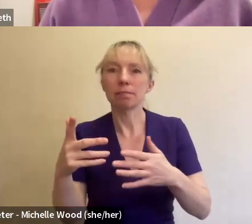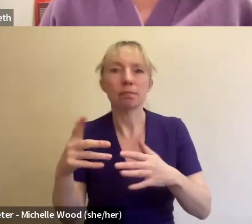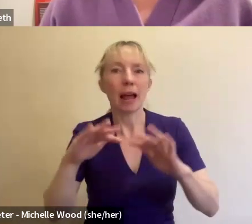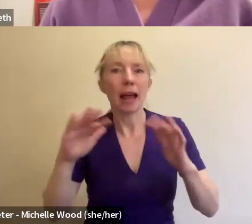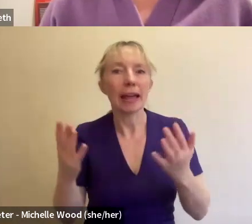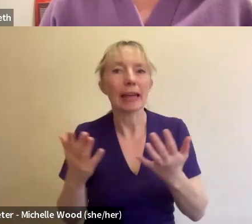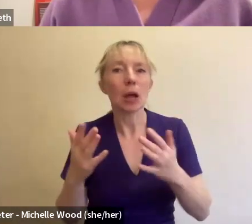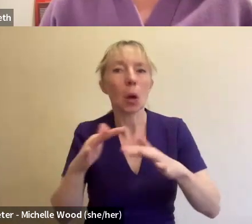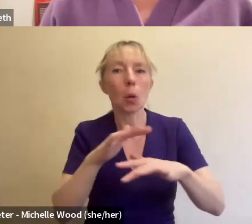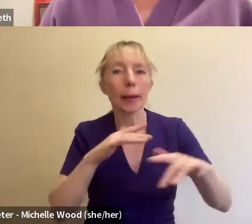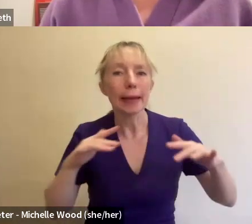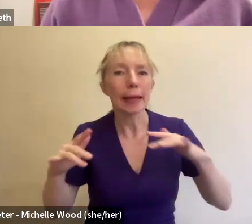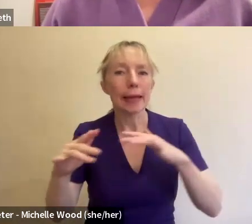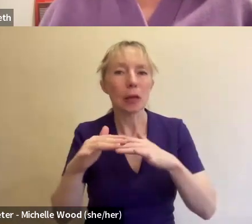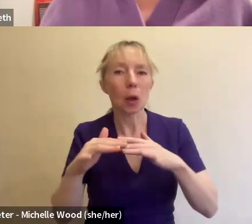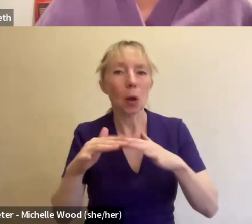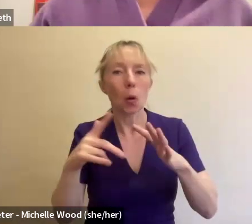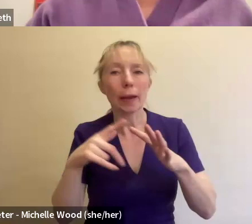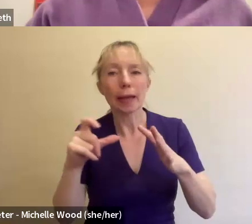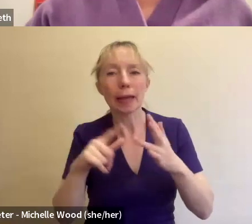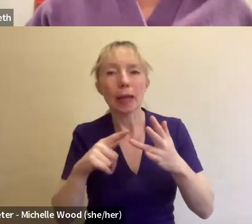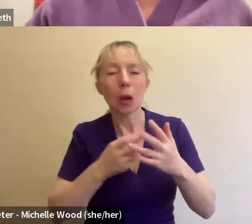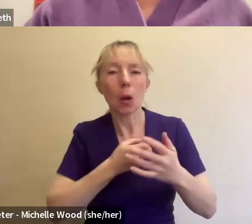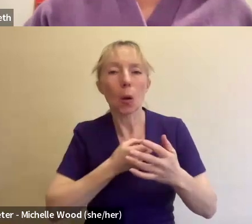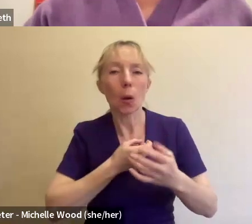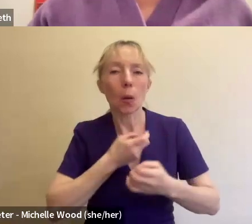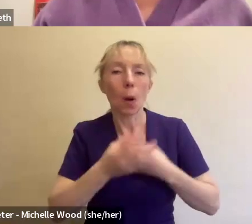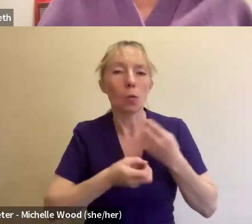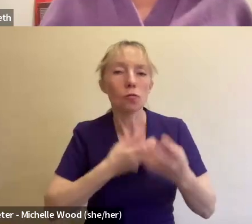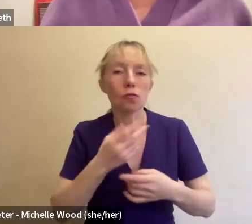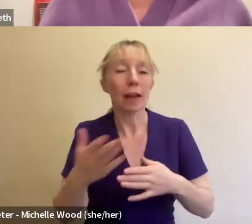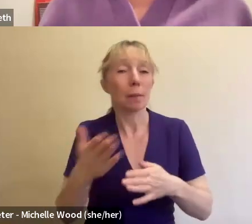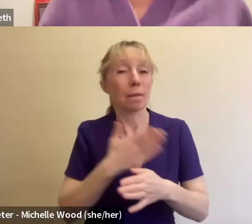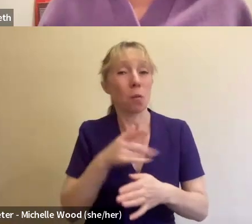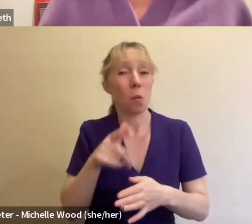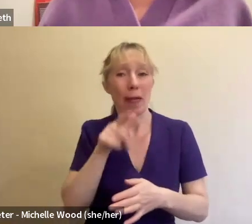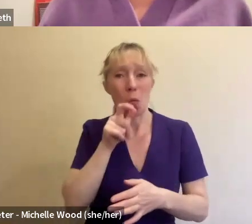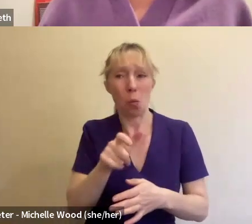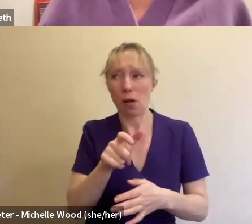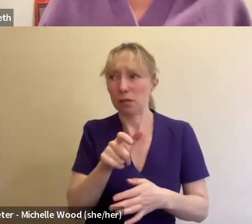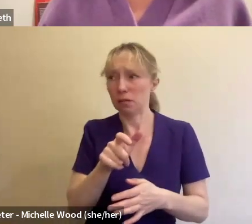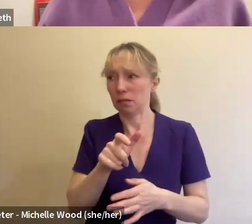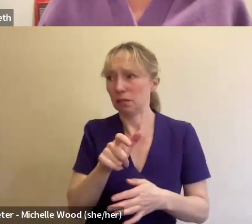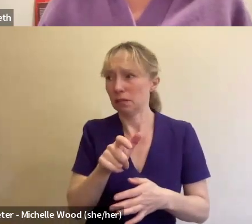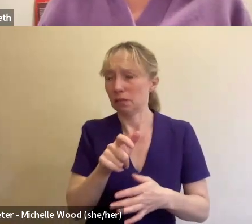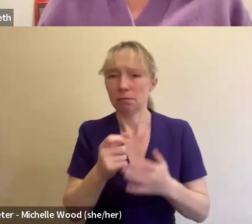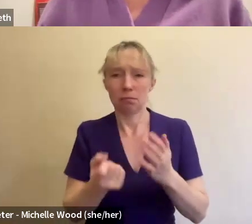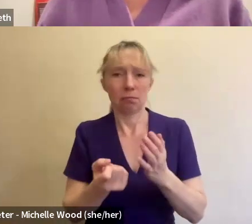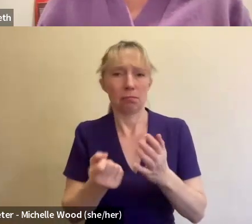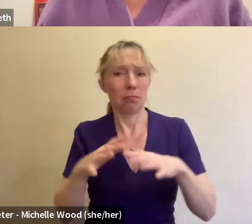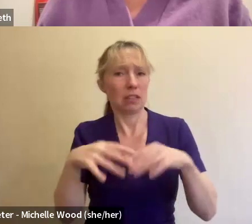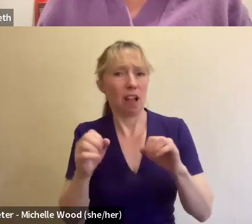which is a emerging field right now. Even before that term was coined, people were already writing eco poetry